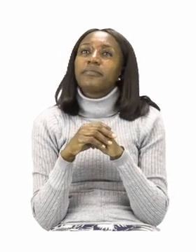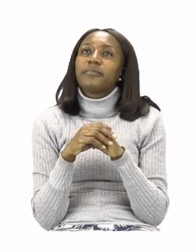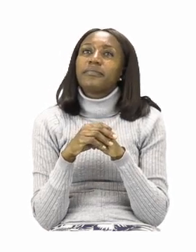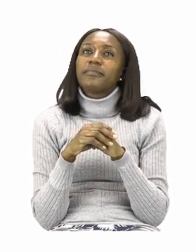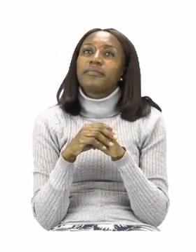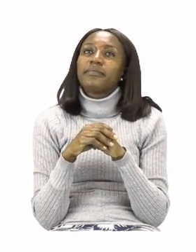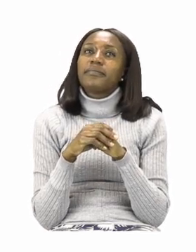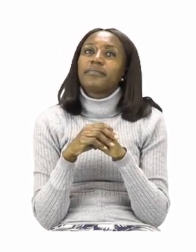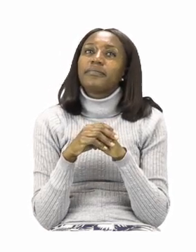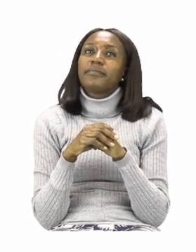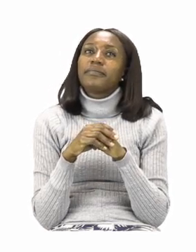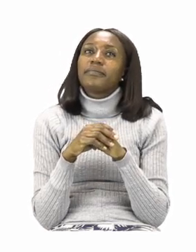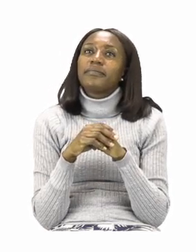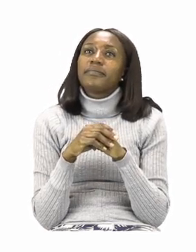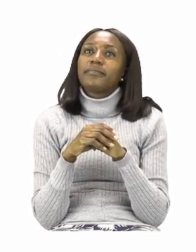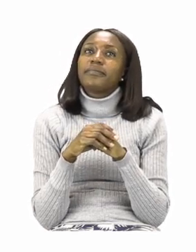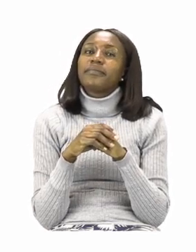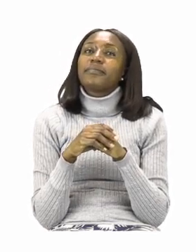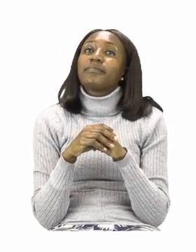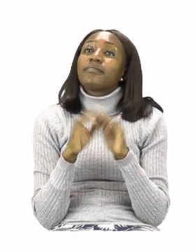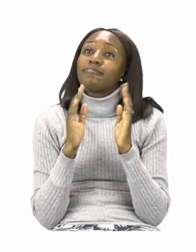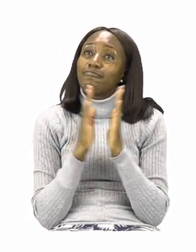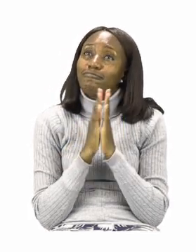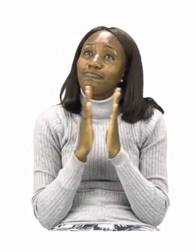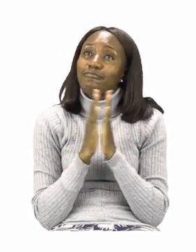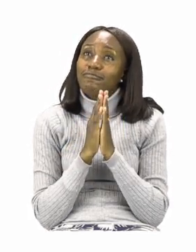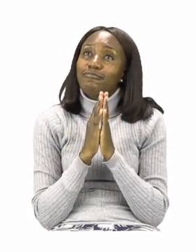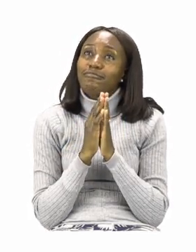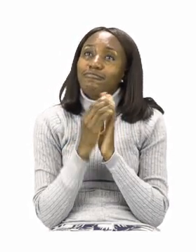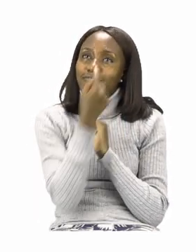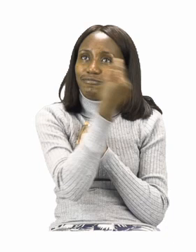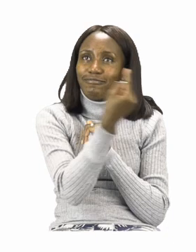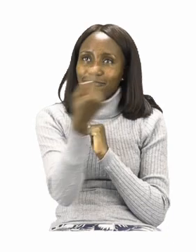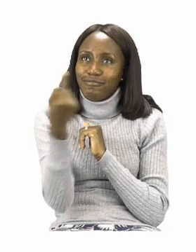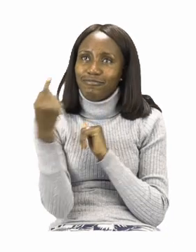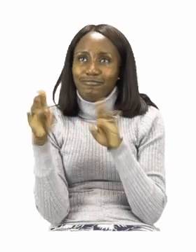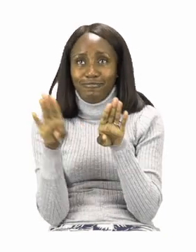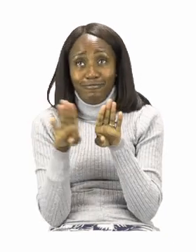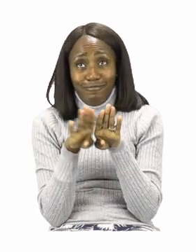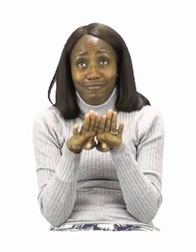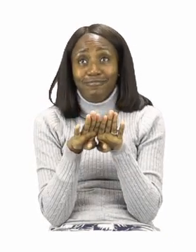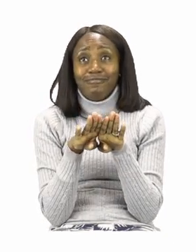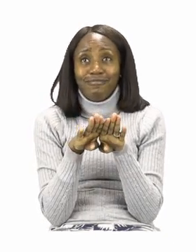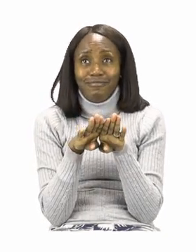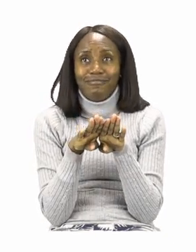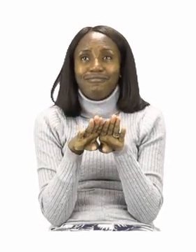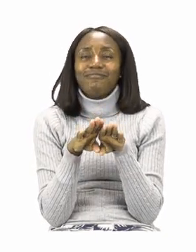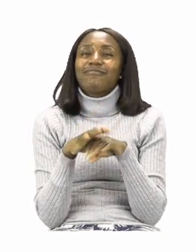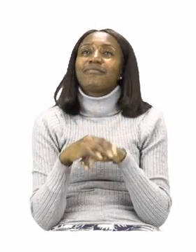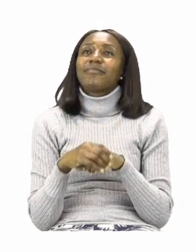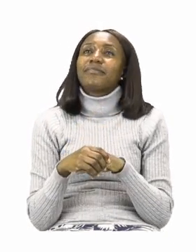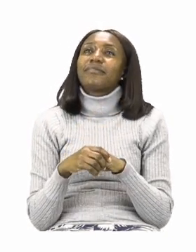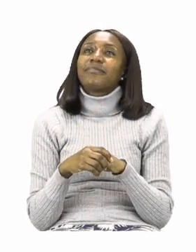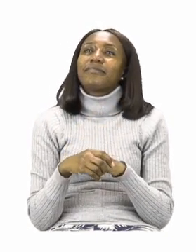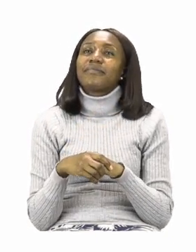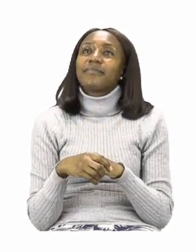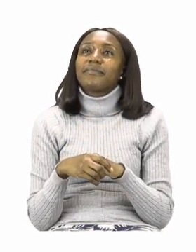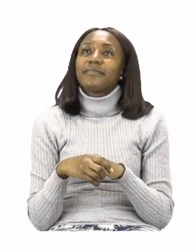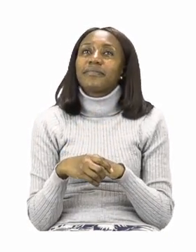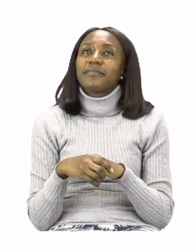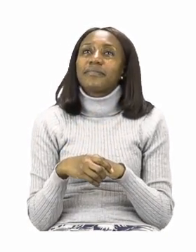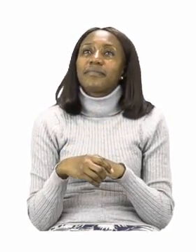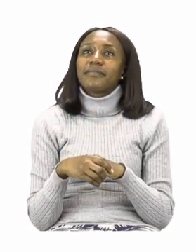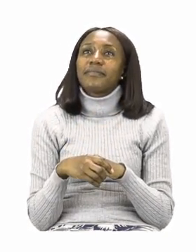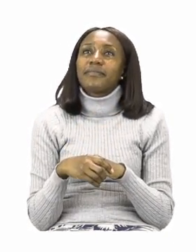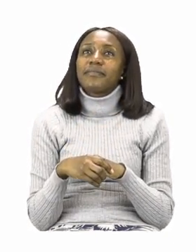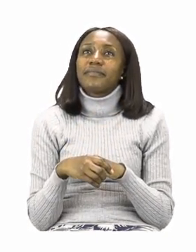Okay, so grade 2s, you can now do the rest of the sentences all by